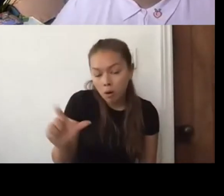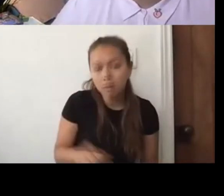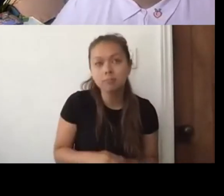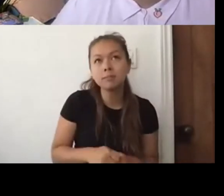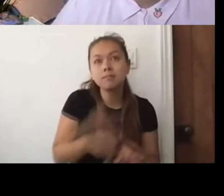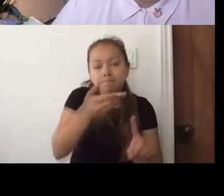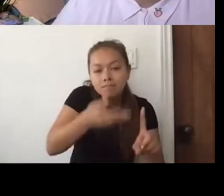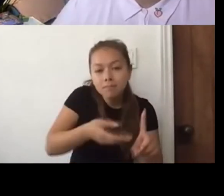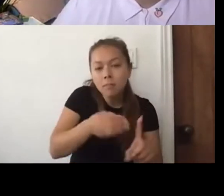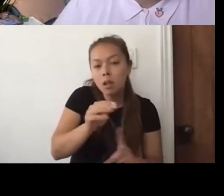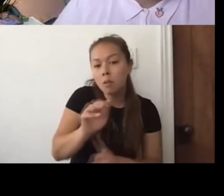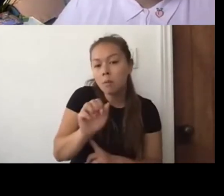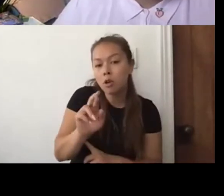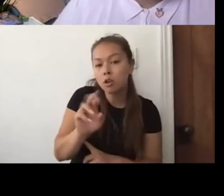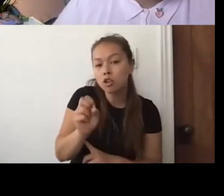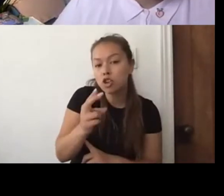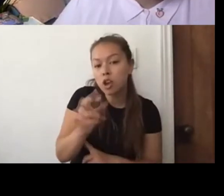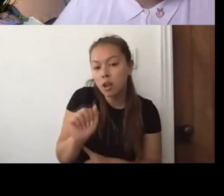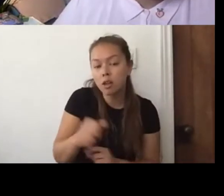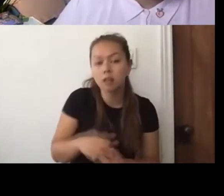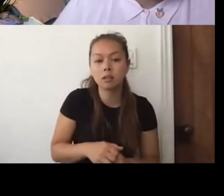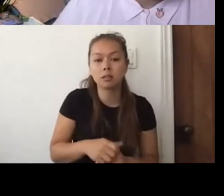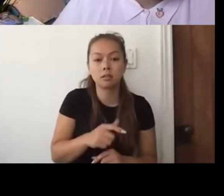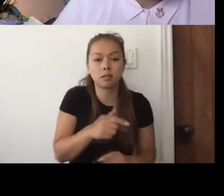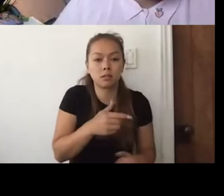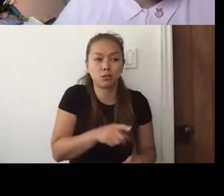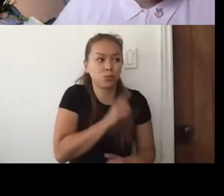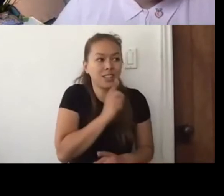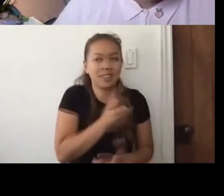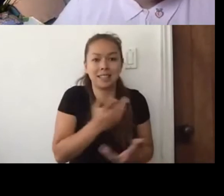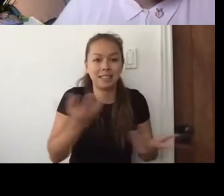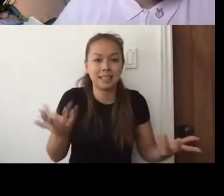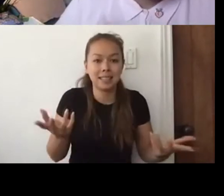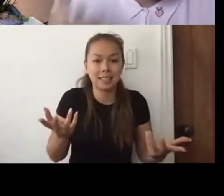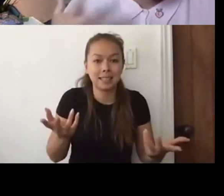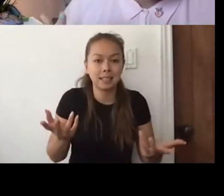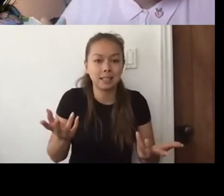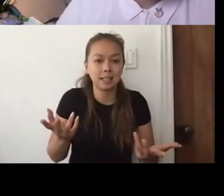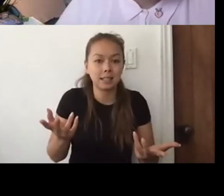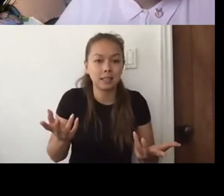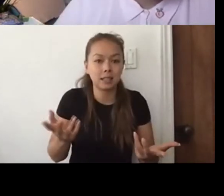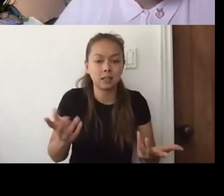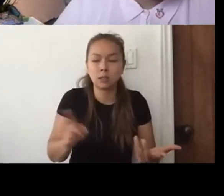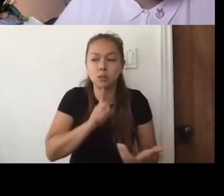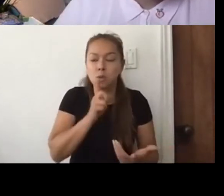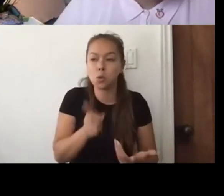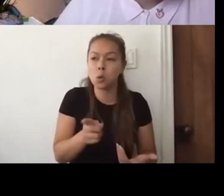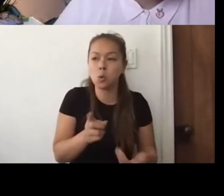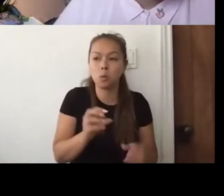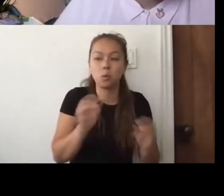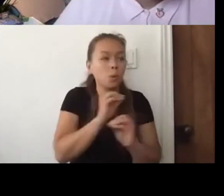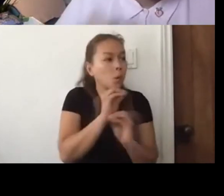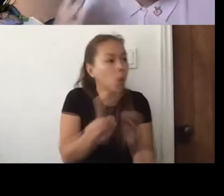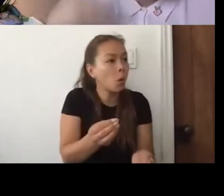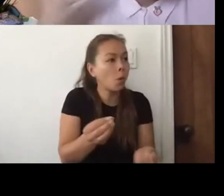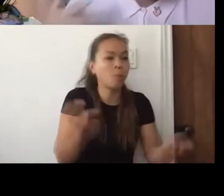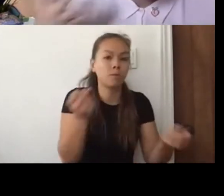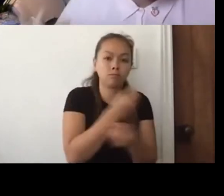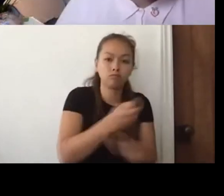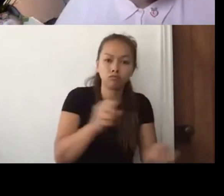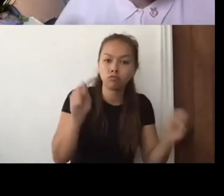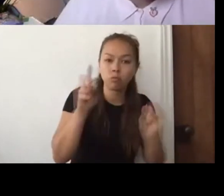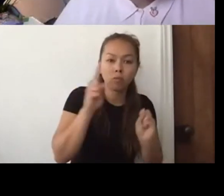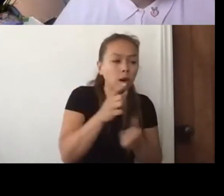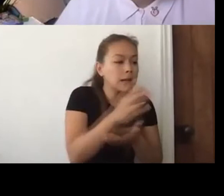talking about, you know, no liberation for some of us without freedom for all of us, you know, that kind of sentiment, and et cetera,